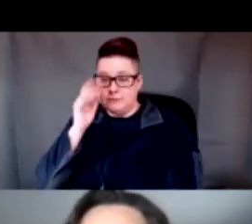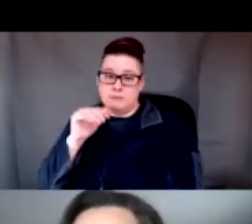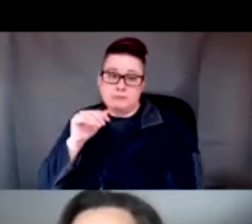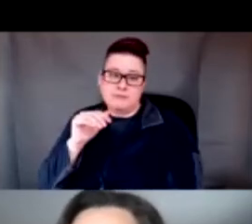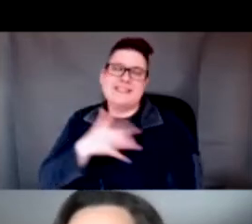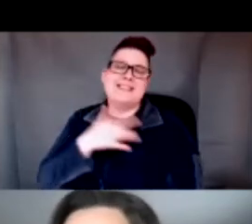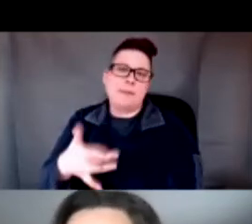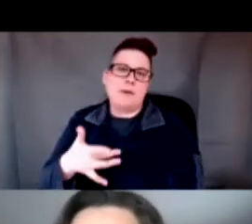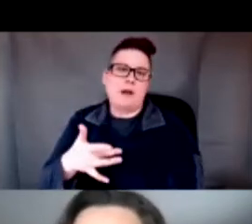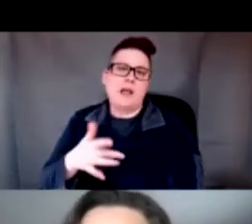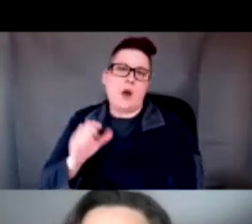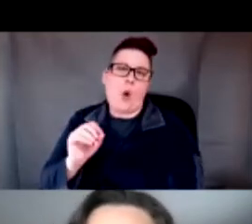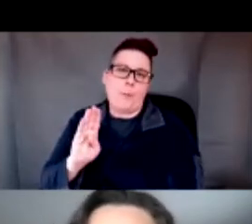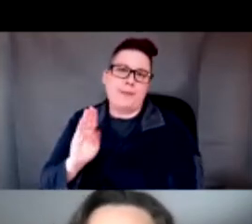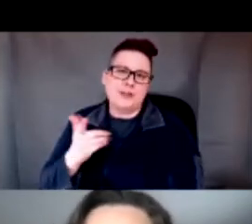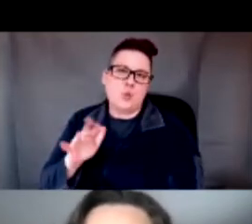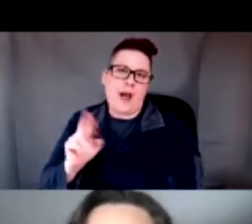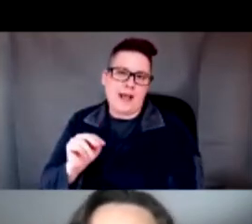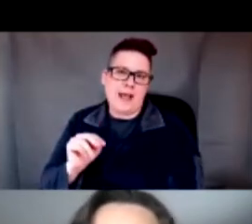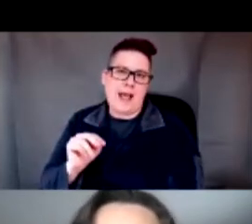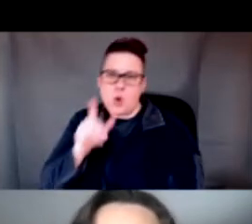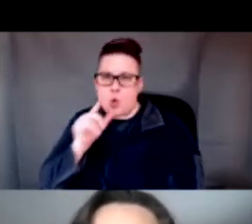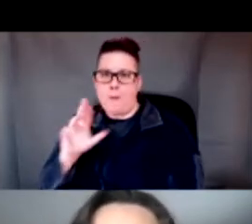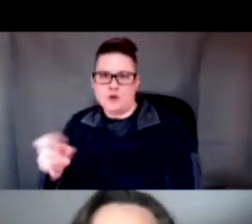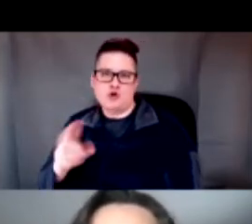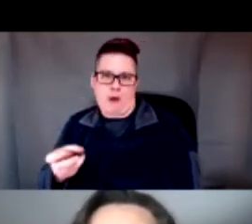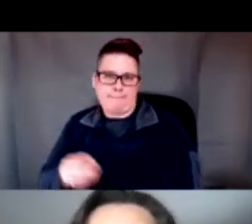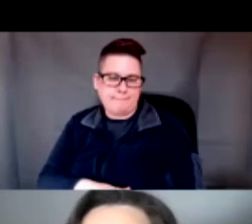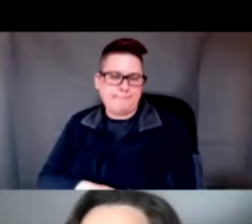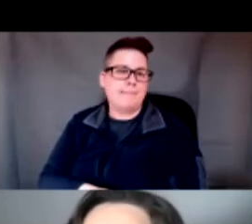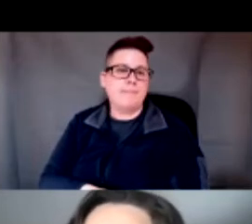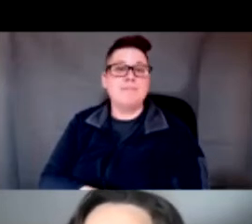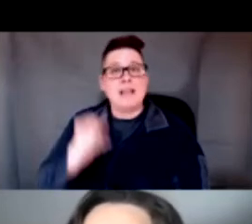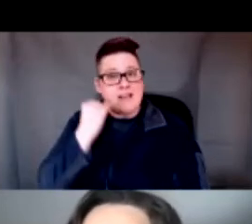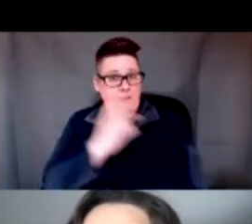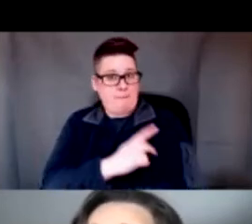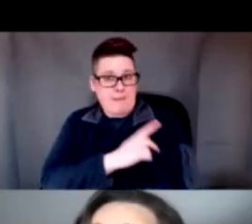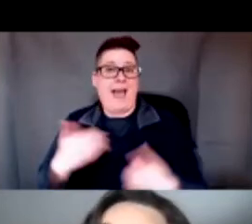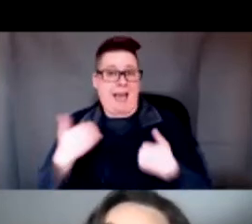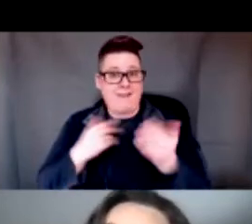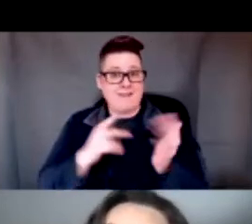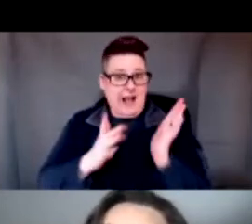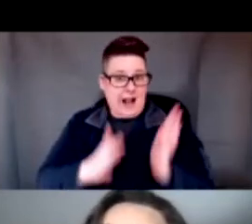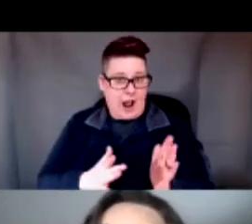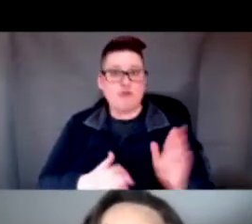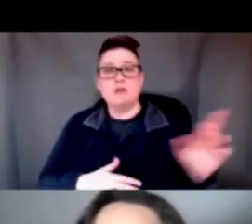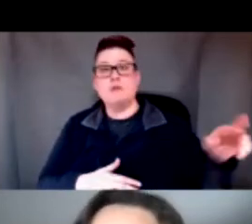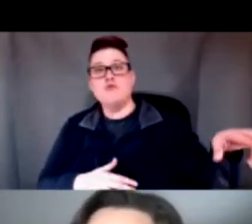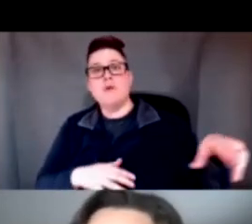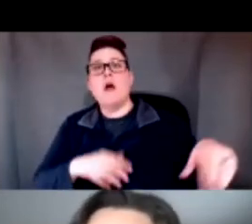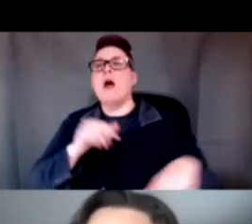And typically it would be the OBGYN who is prescribing for them. If the patient has a psychiatrist and is being referred by